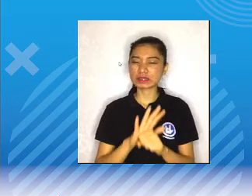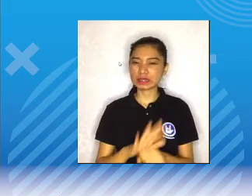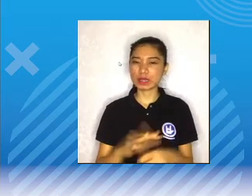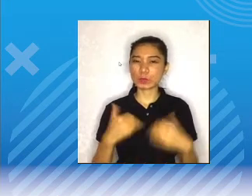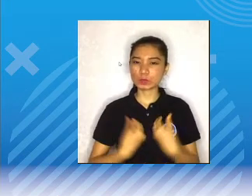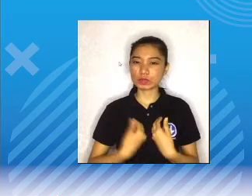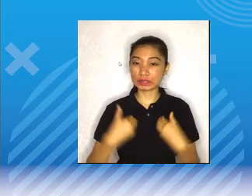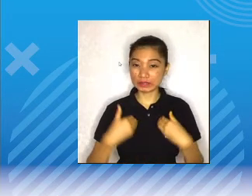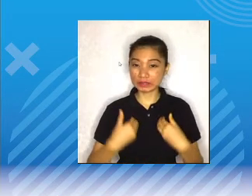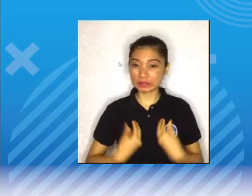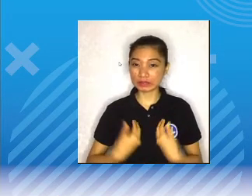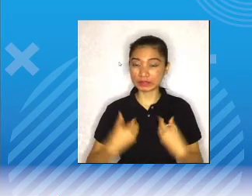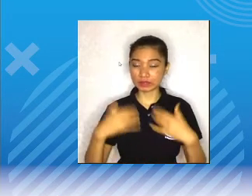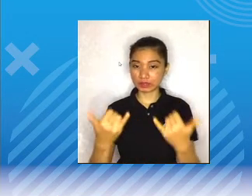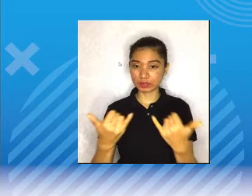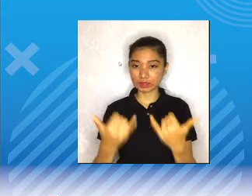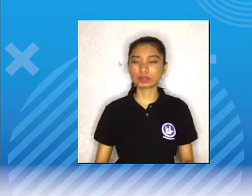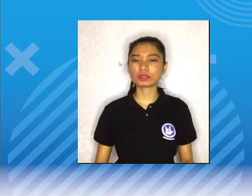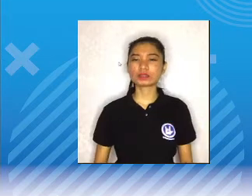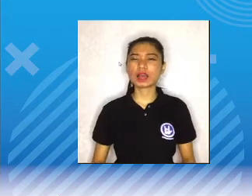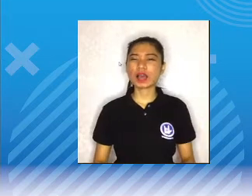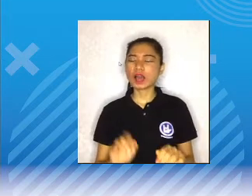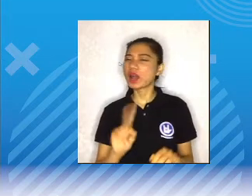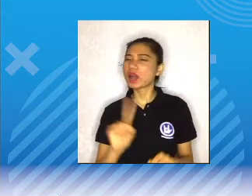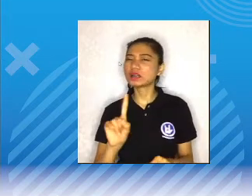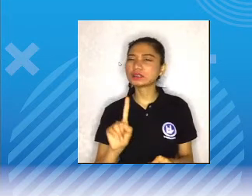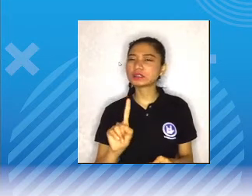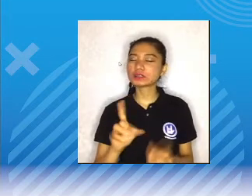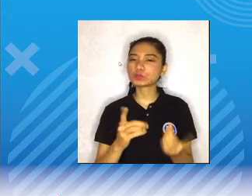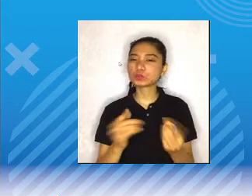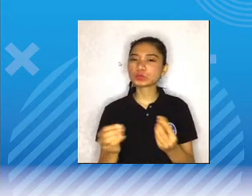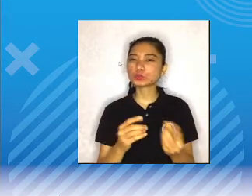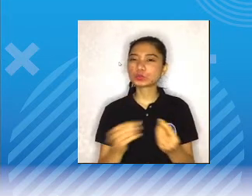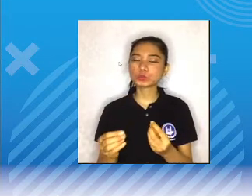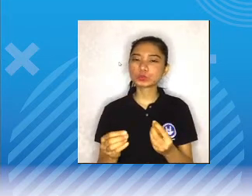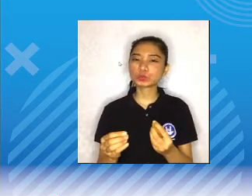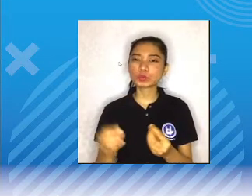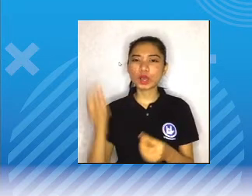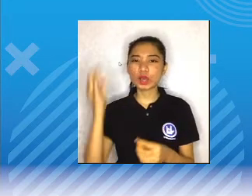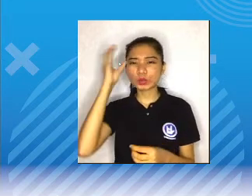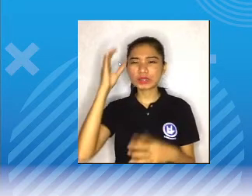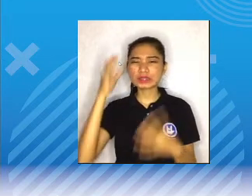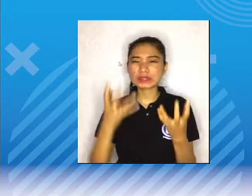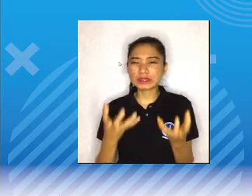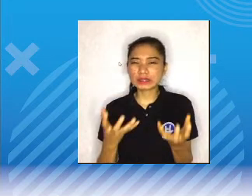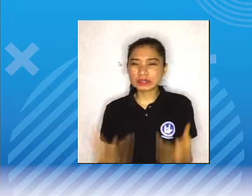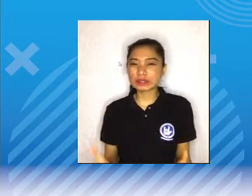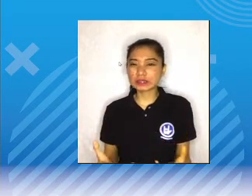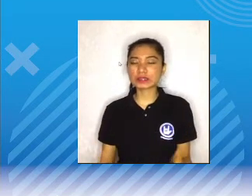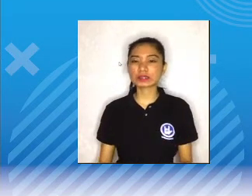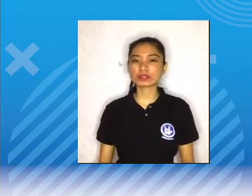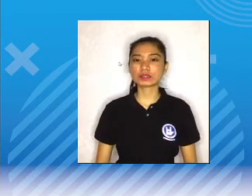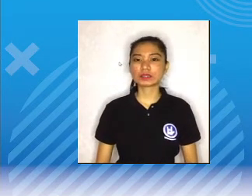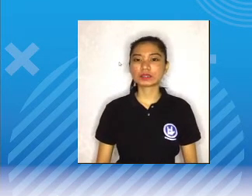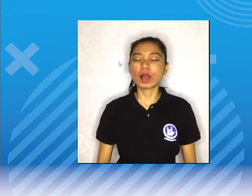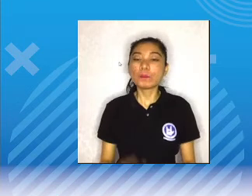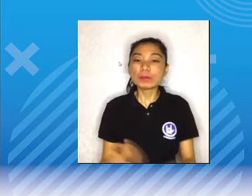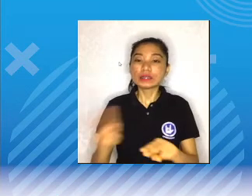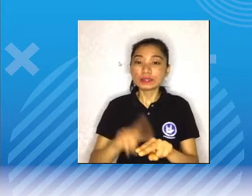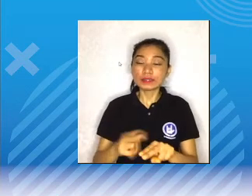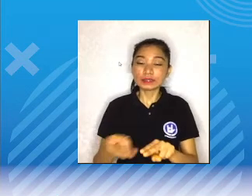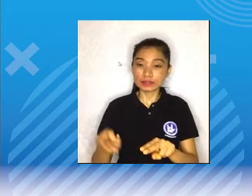do with this cognitive load na nakaka-add sa ating stress, no?